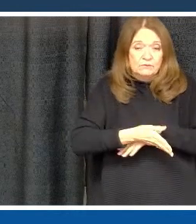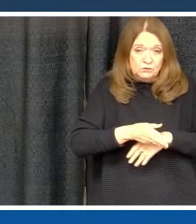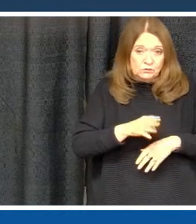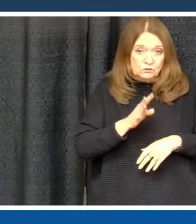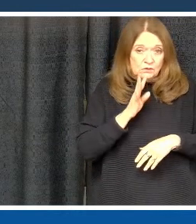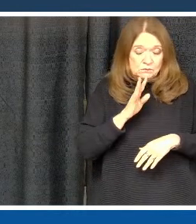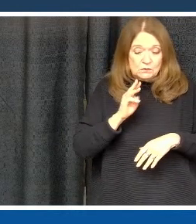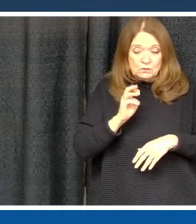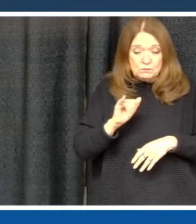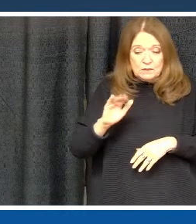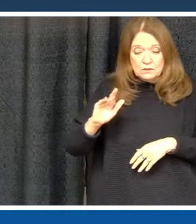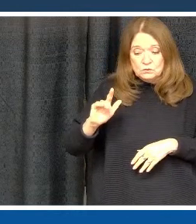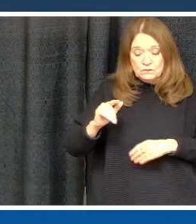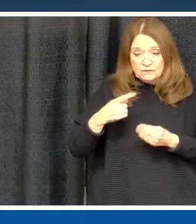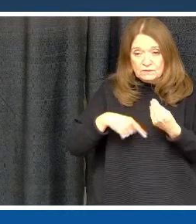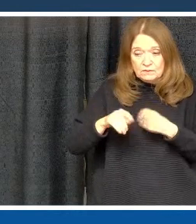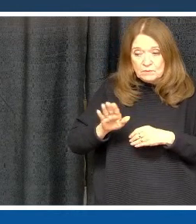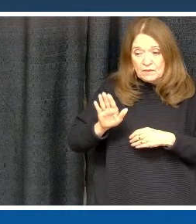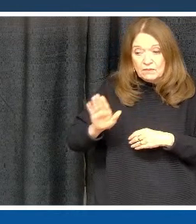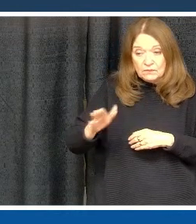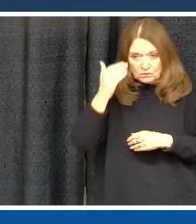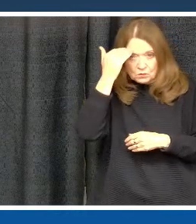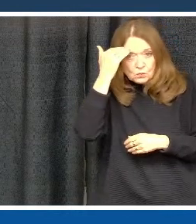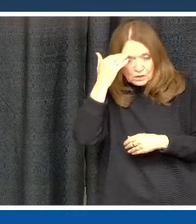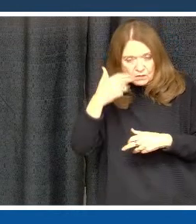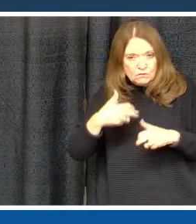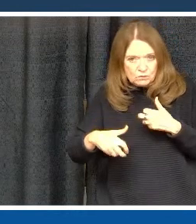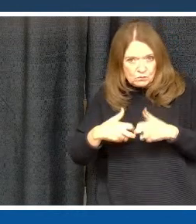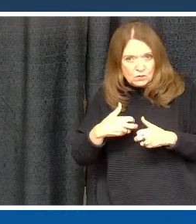May 25th about they're aware of the problem.